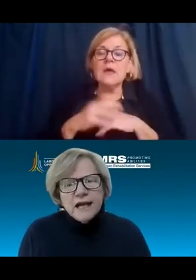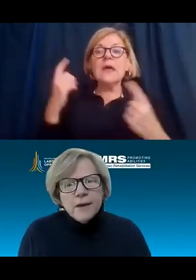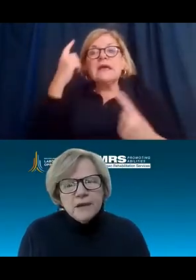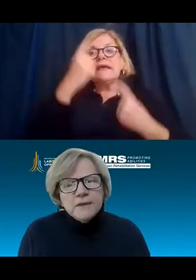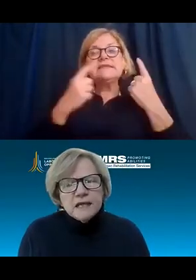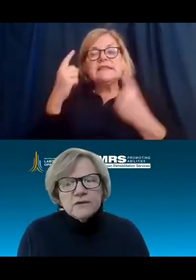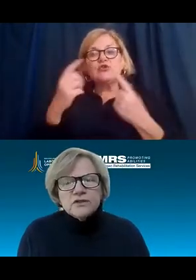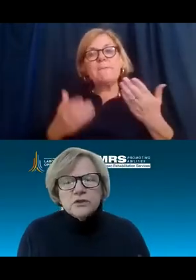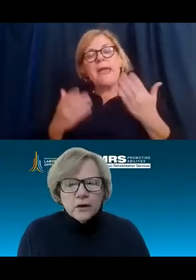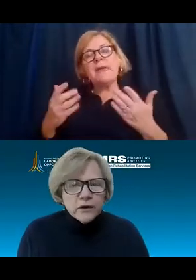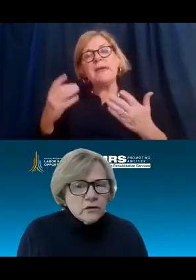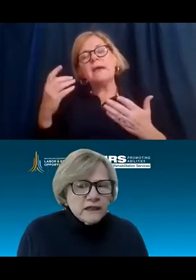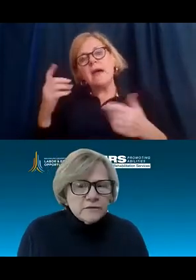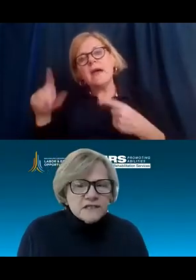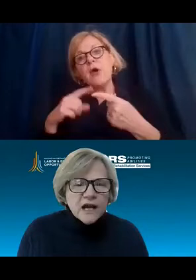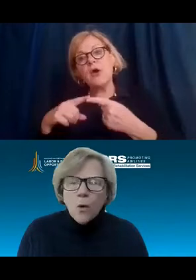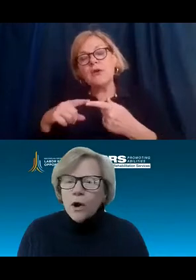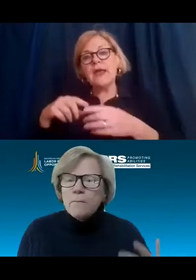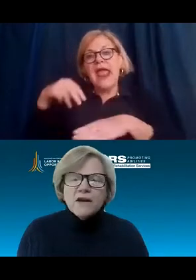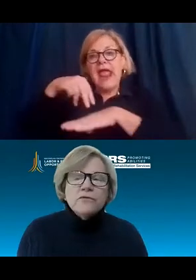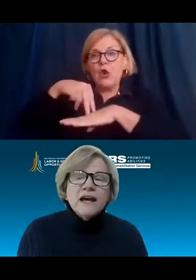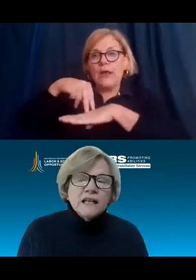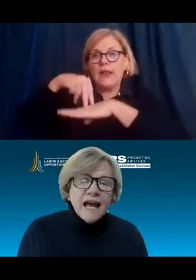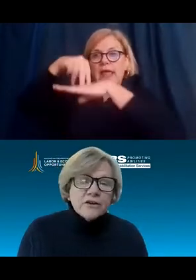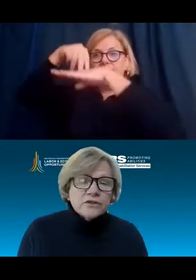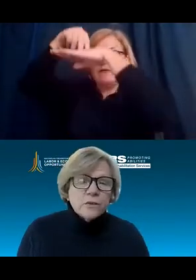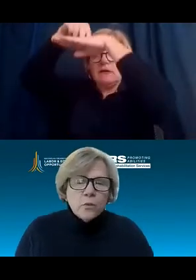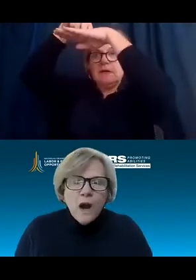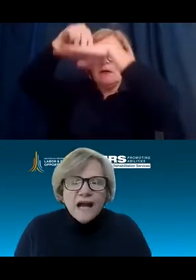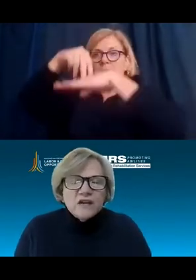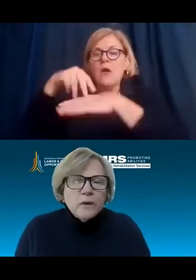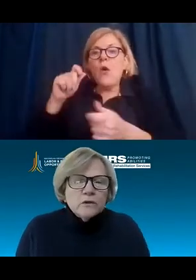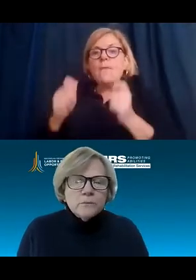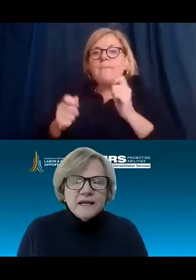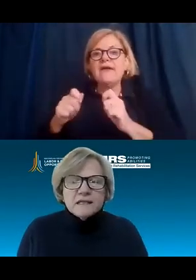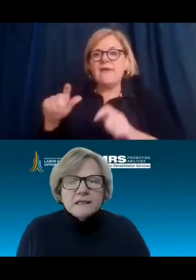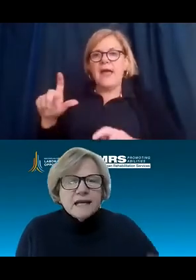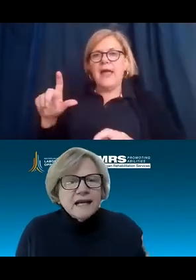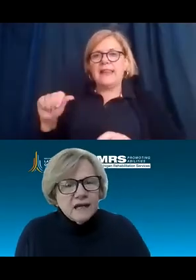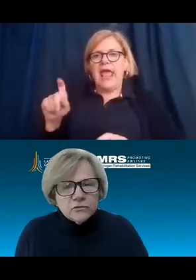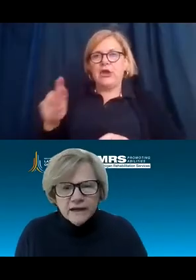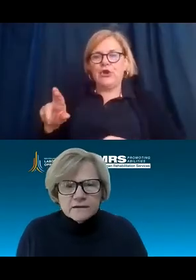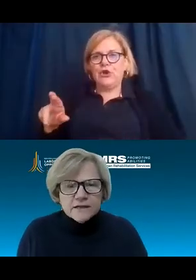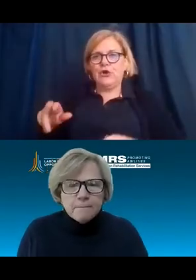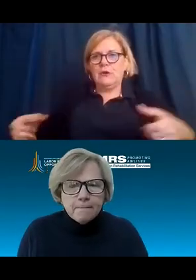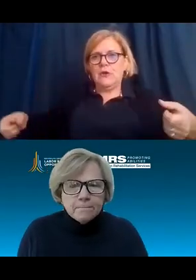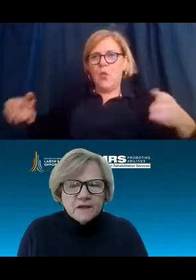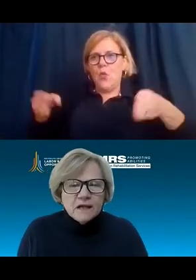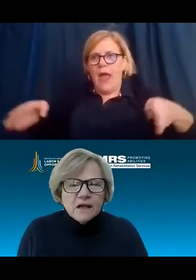consideration may be given to aerial lifts or modified ladders with wide wheeled bases and